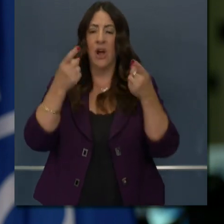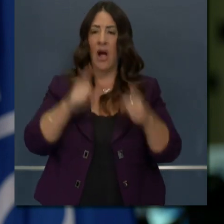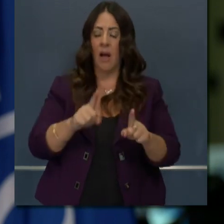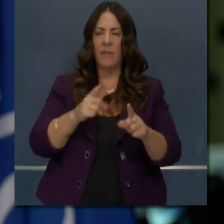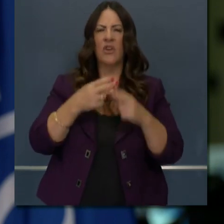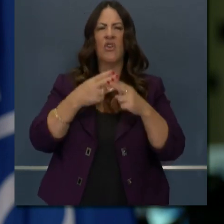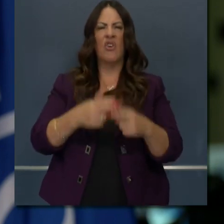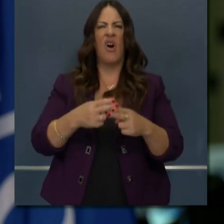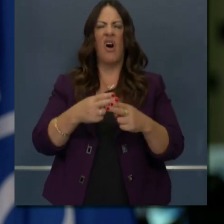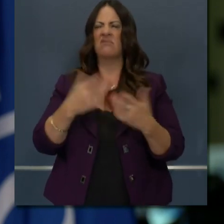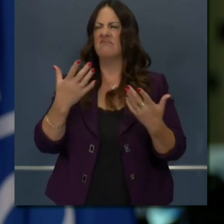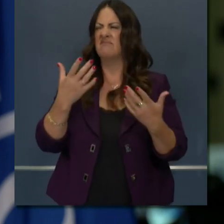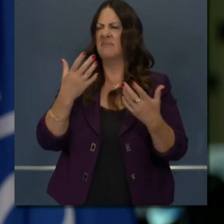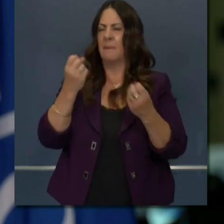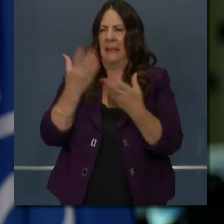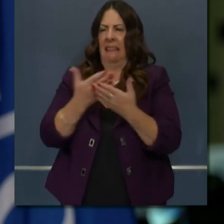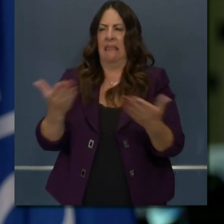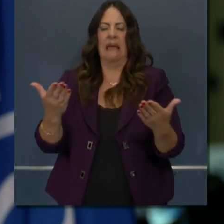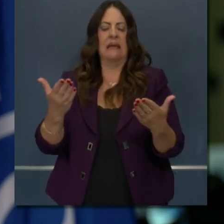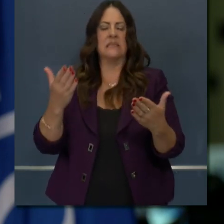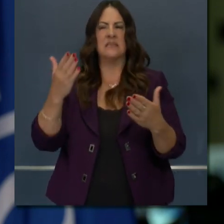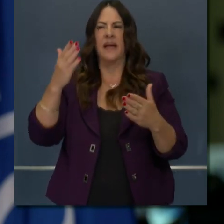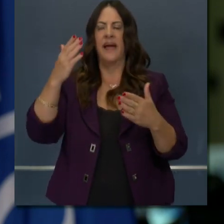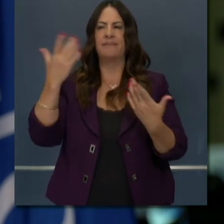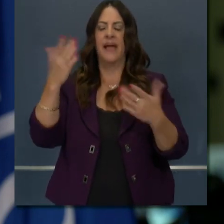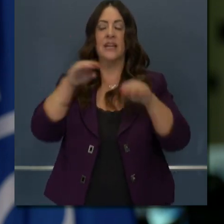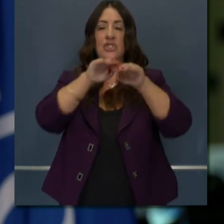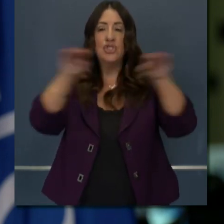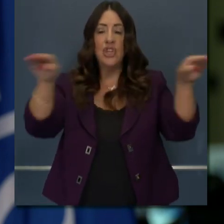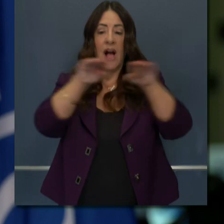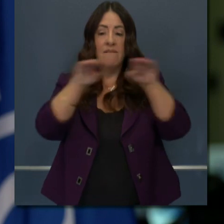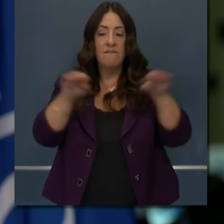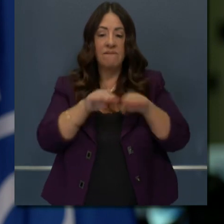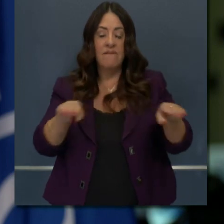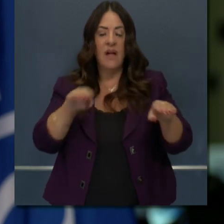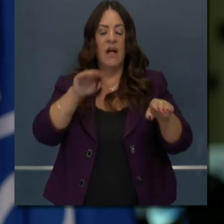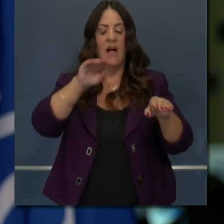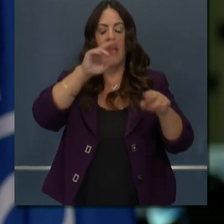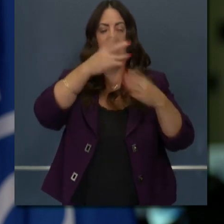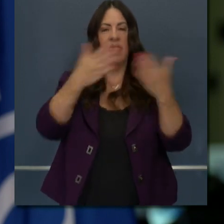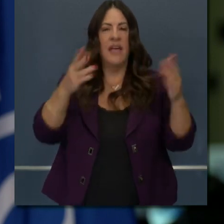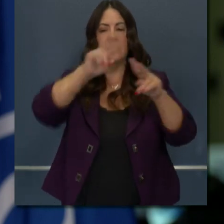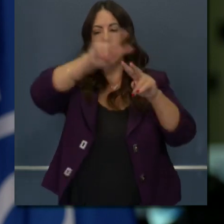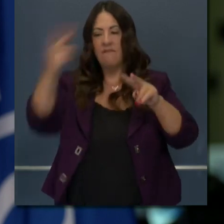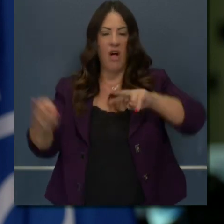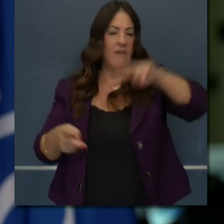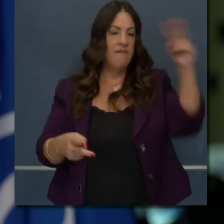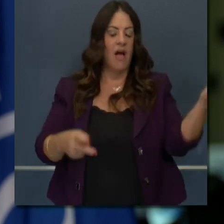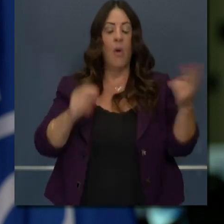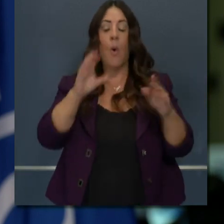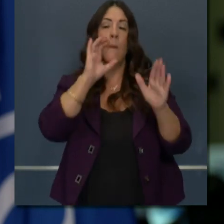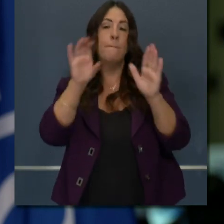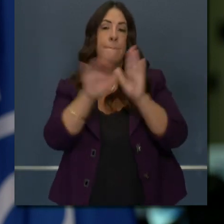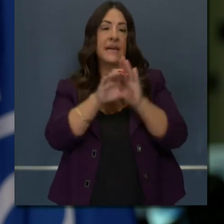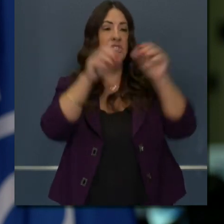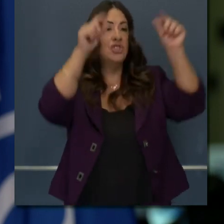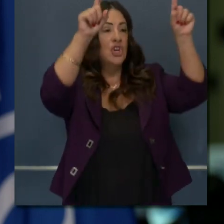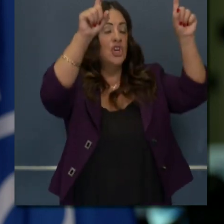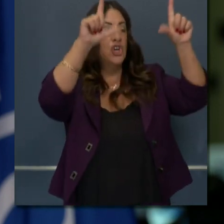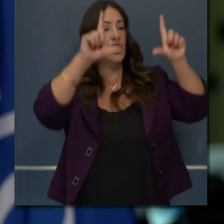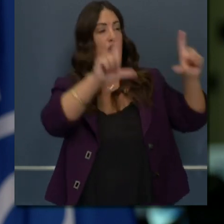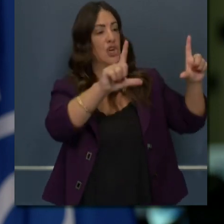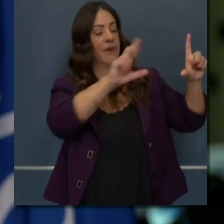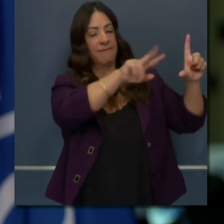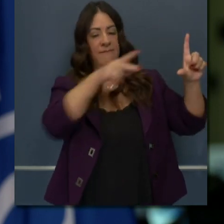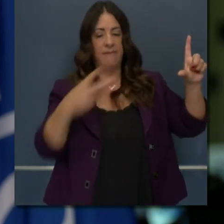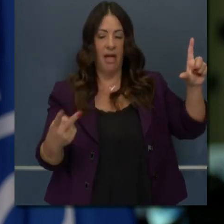call non-structural hazards. Things can fall off the walls if you have, pictures or, small furniture, and it, may